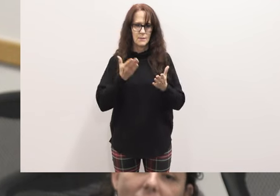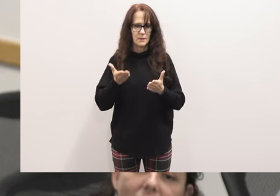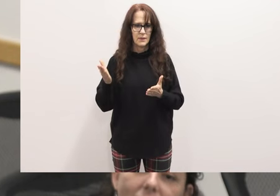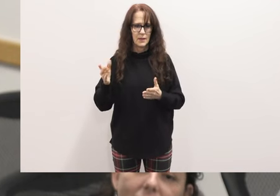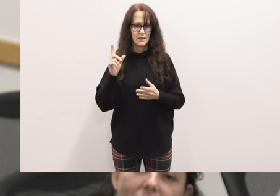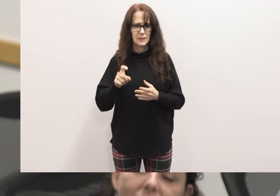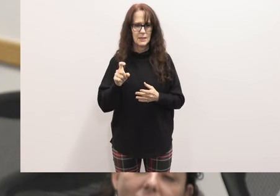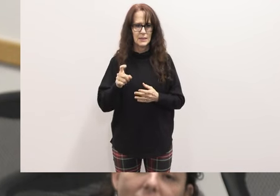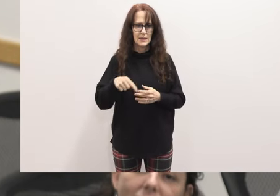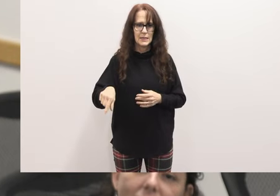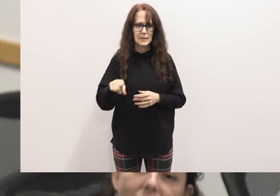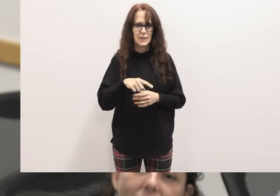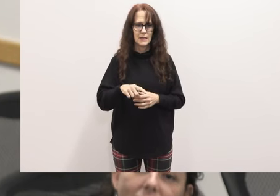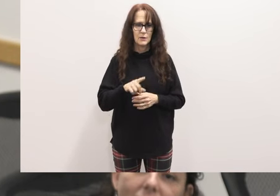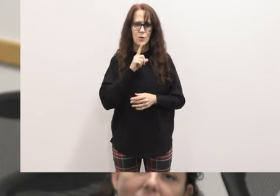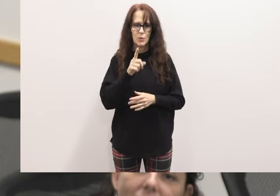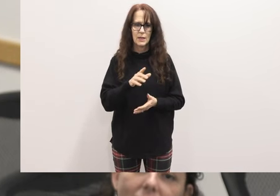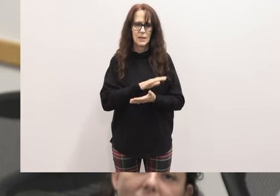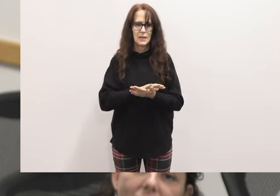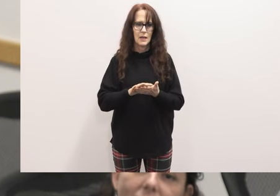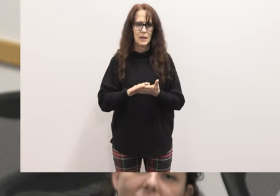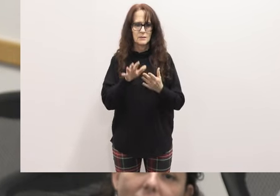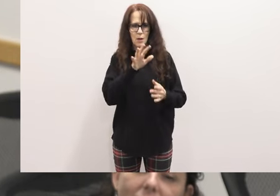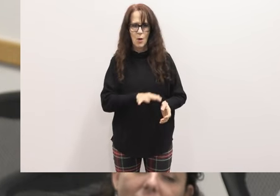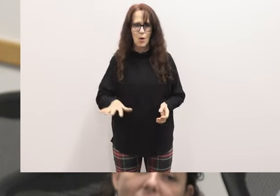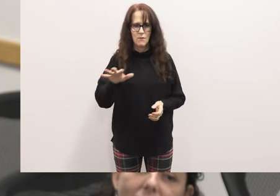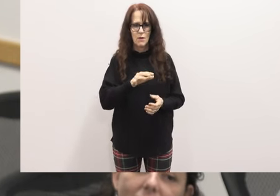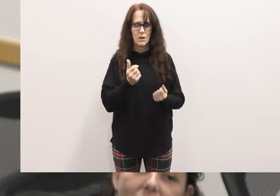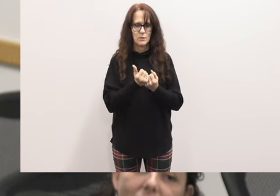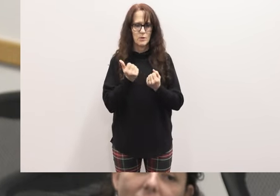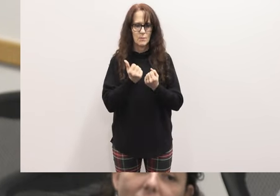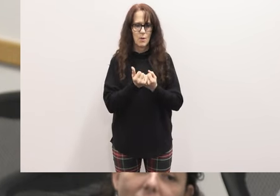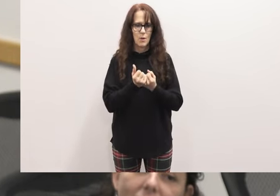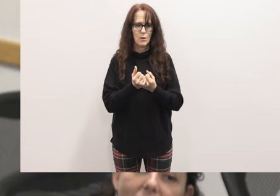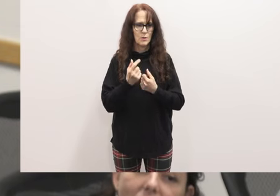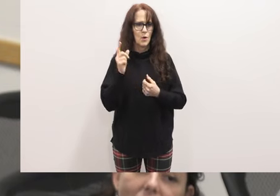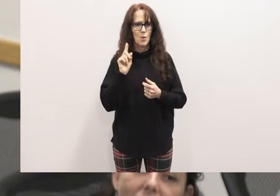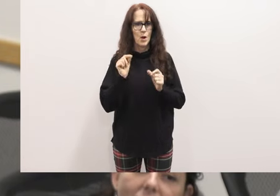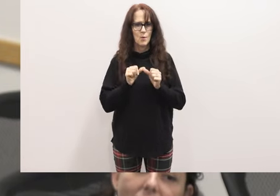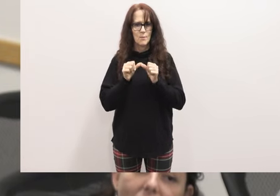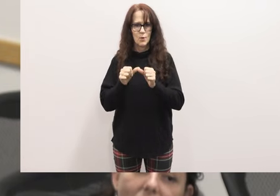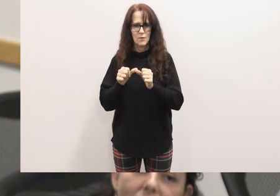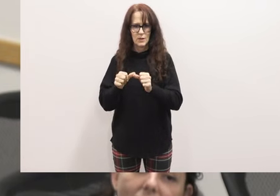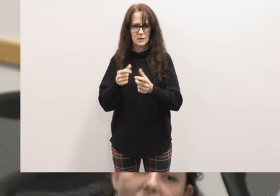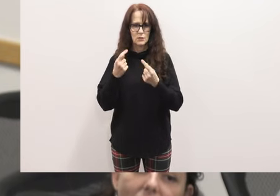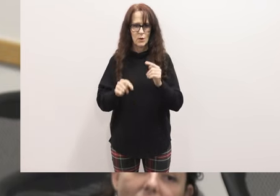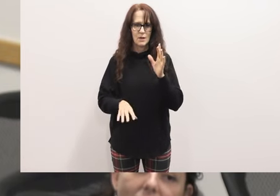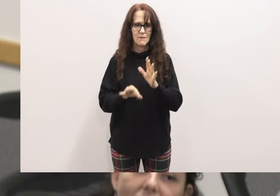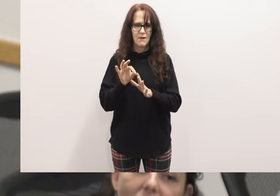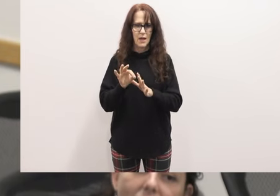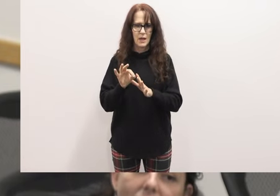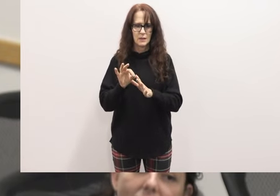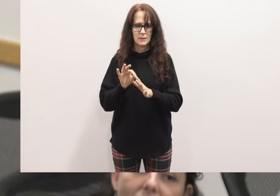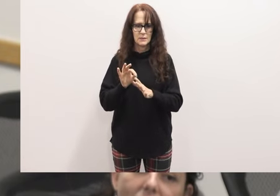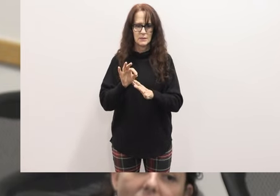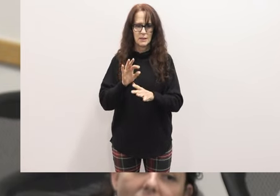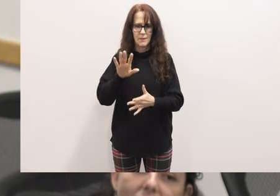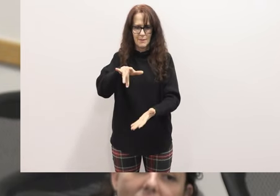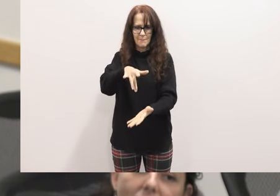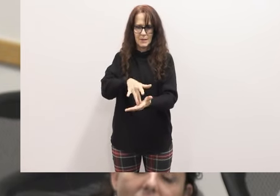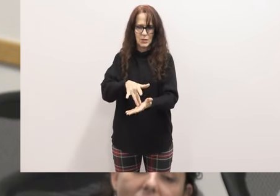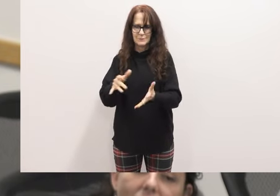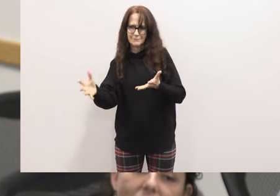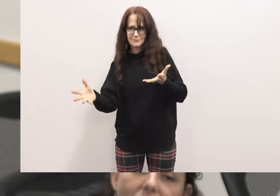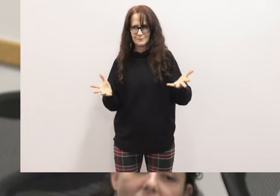needed. And what was really nice is there was an overall support where we're moving. It was just trying to find that medium of how we get there